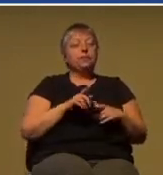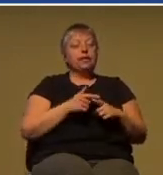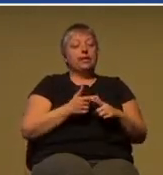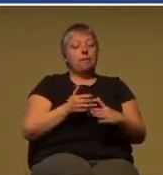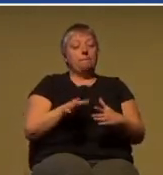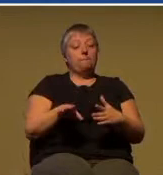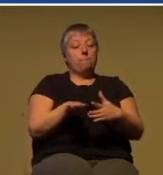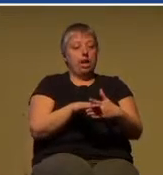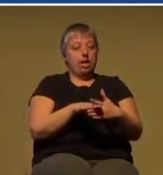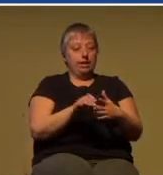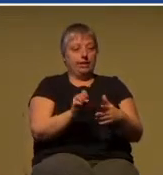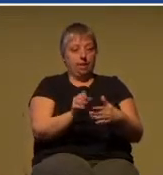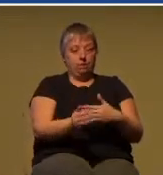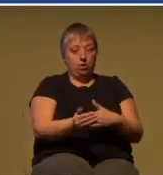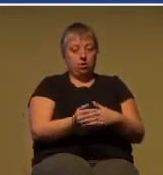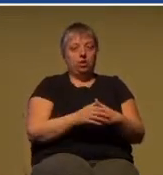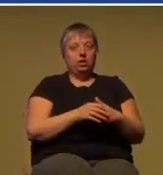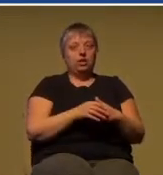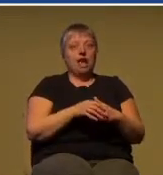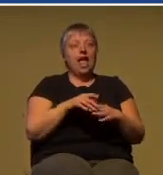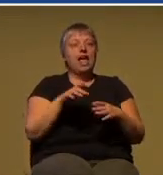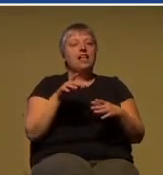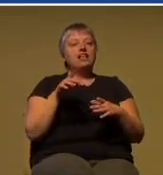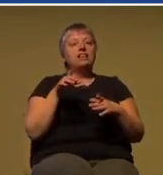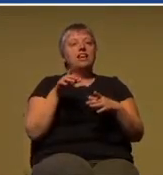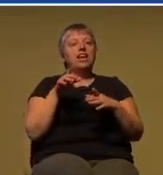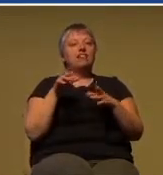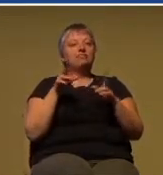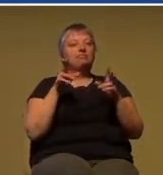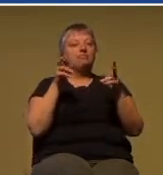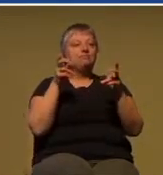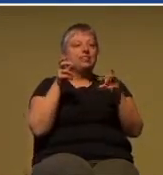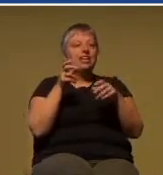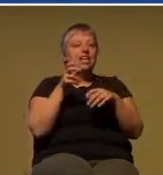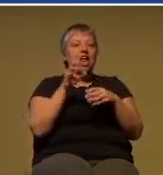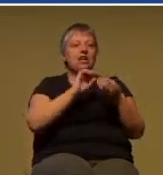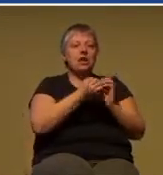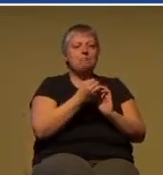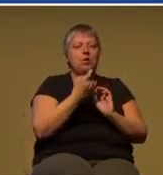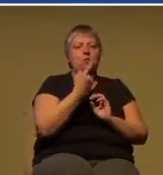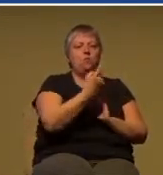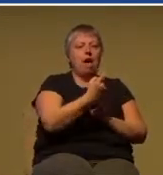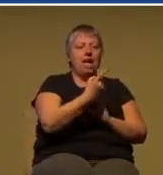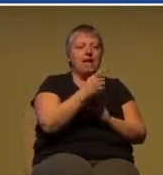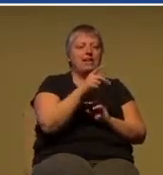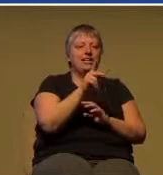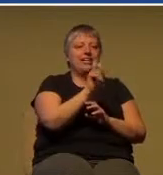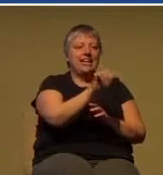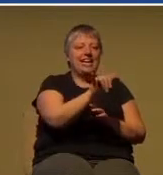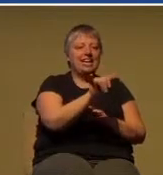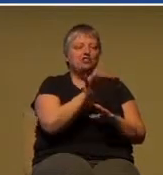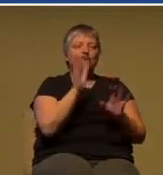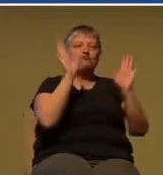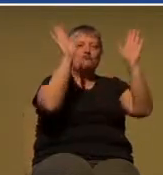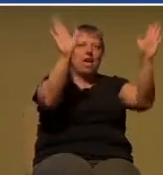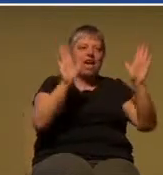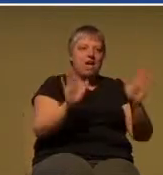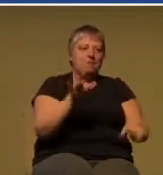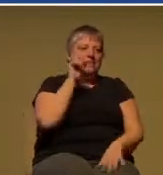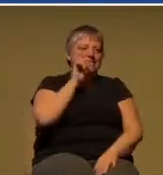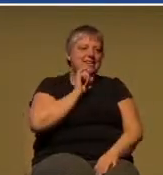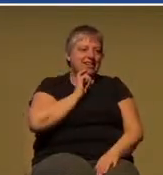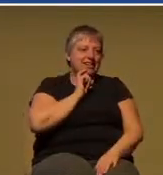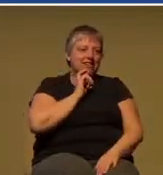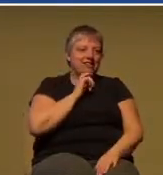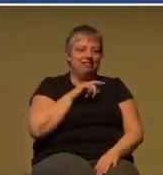1 key to incredible sex. And you can imagine, that lifts a lot of eyebrows just leading up to that. That